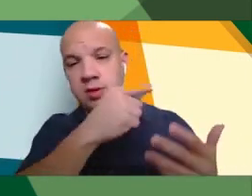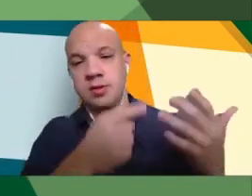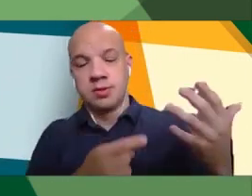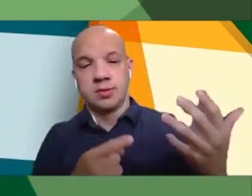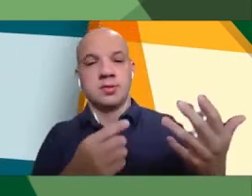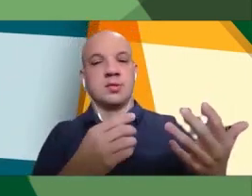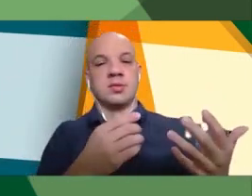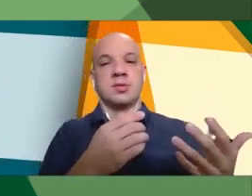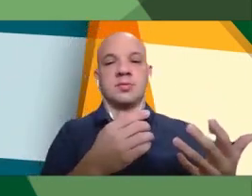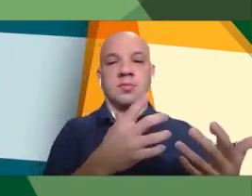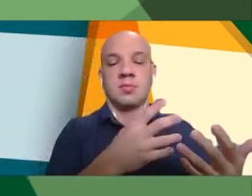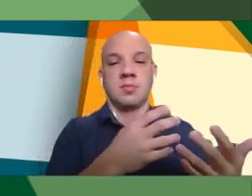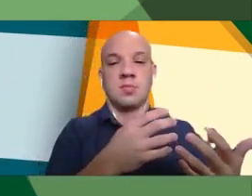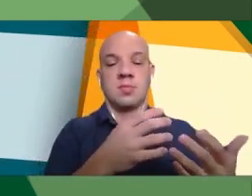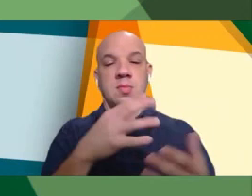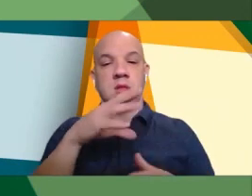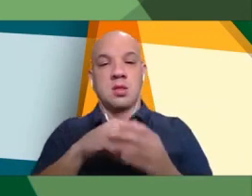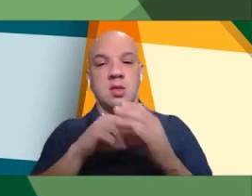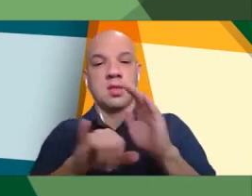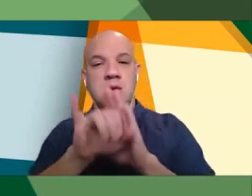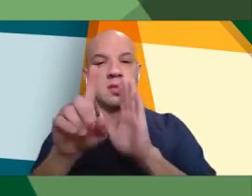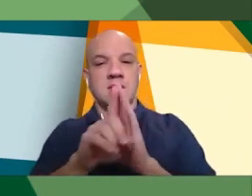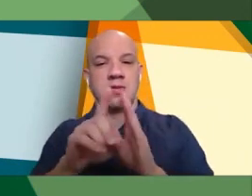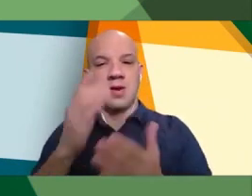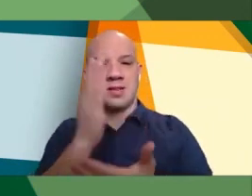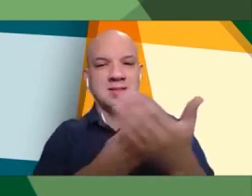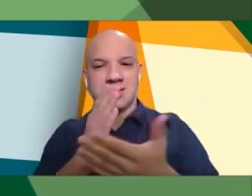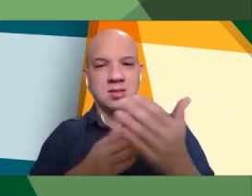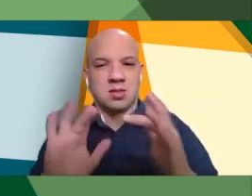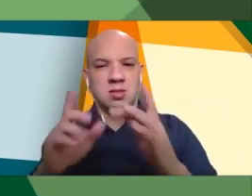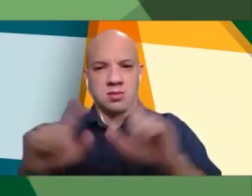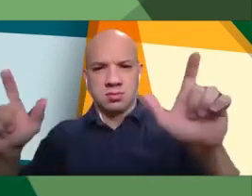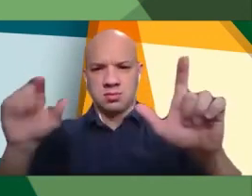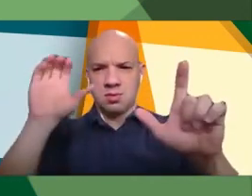requirements in the identified sections at the website.